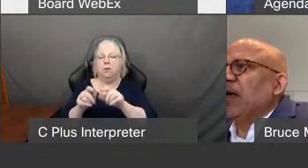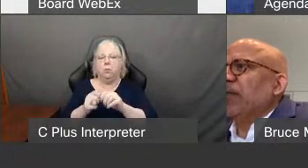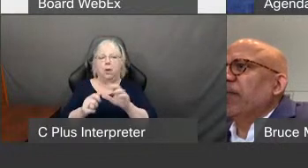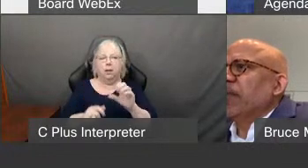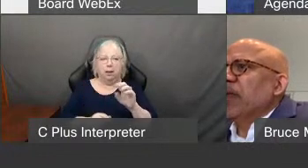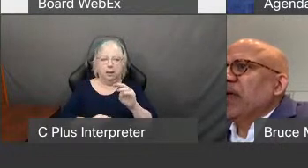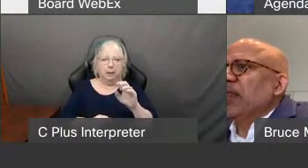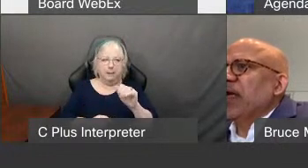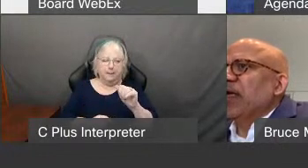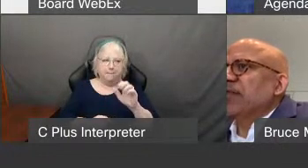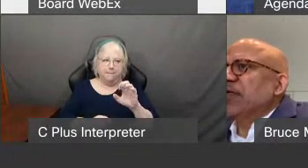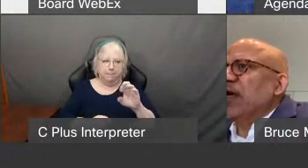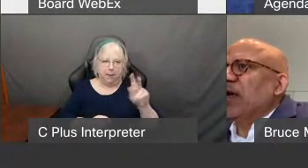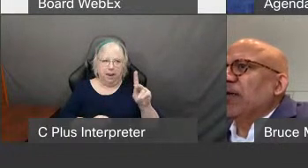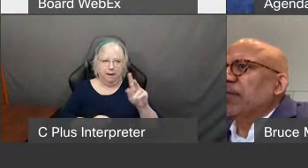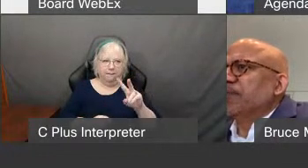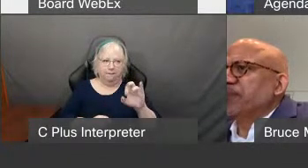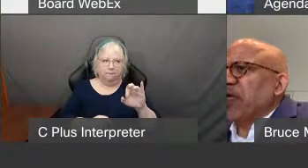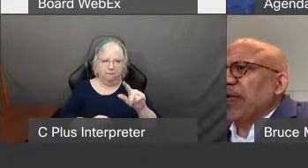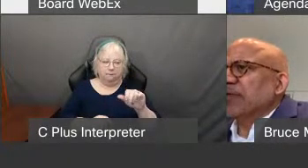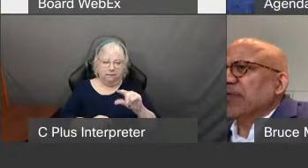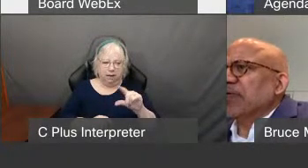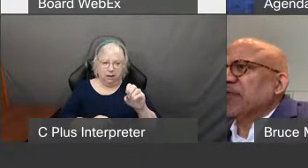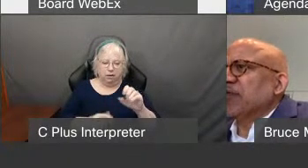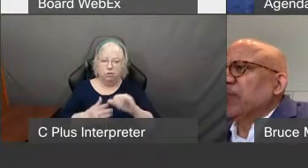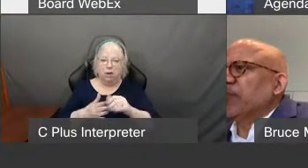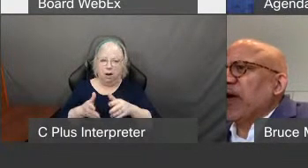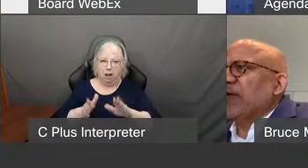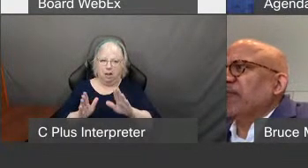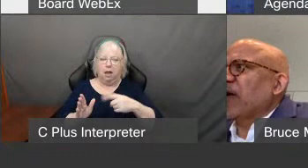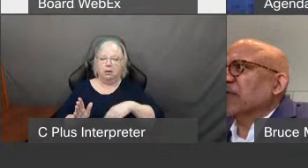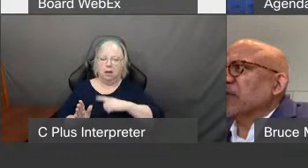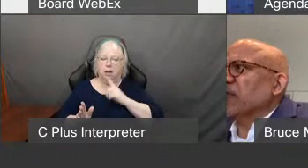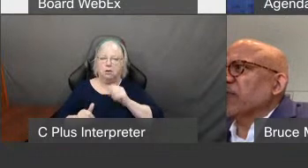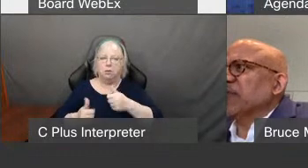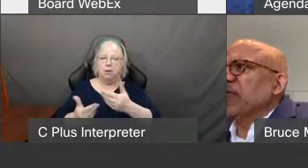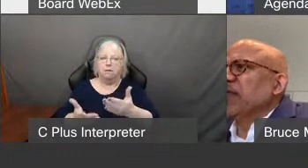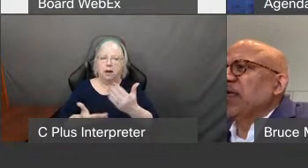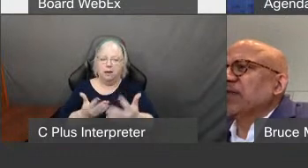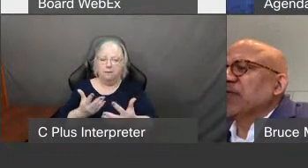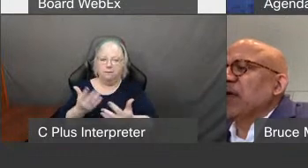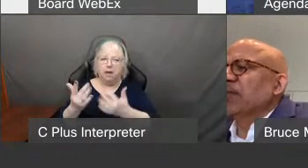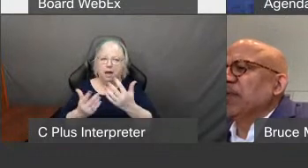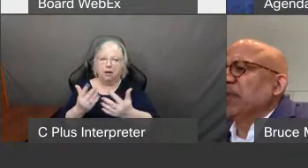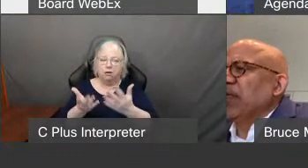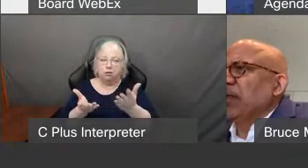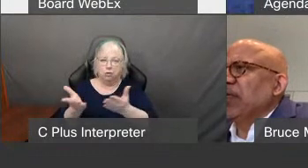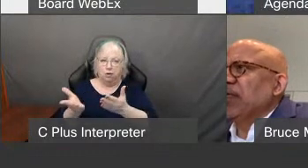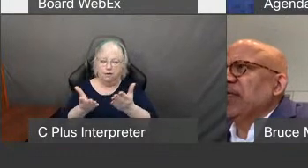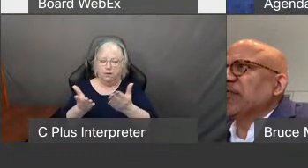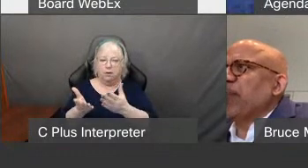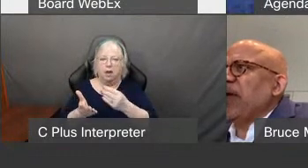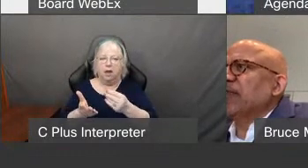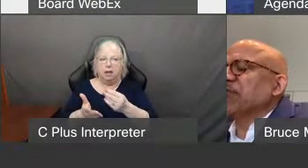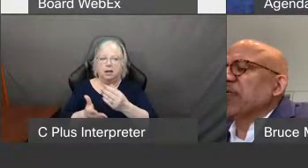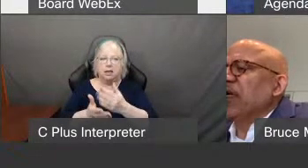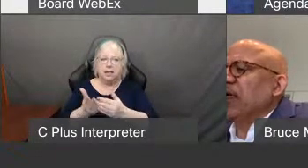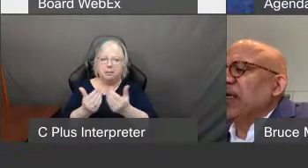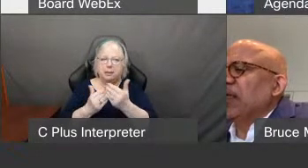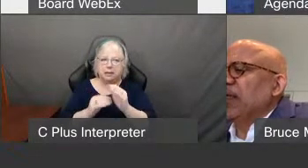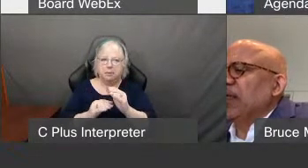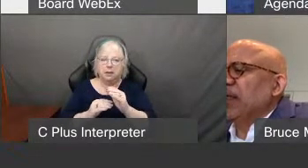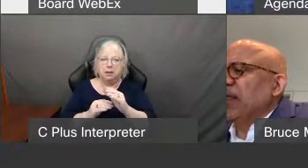Village that allows us to provide fire service and some limited